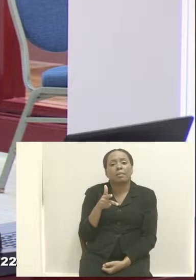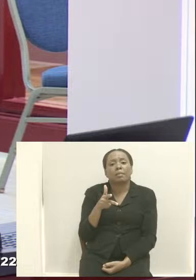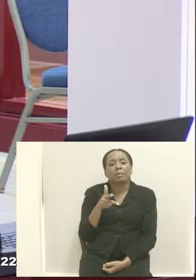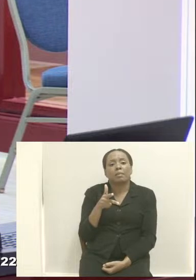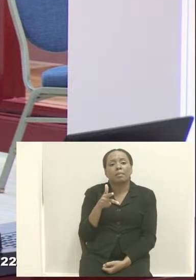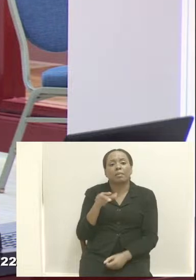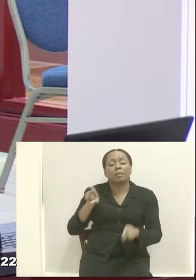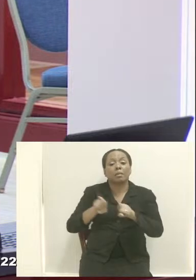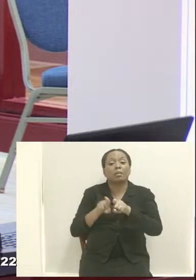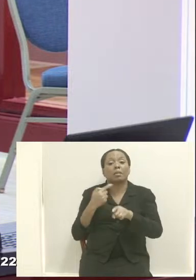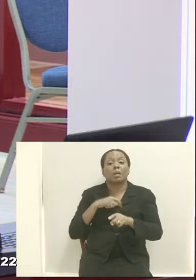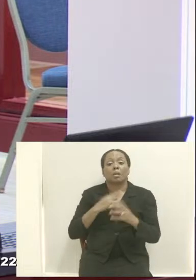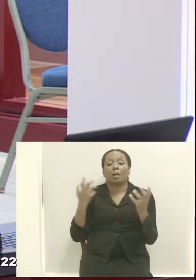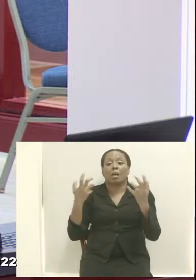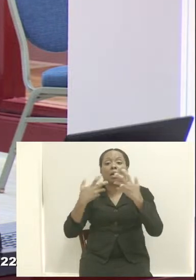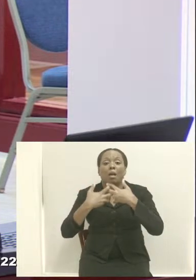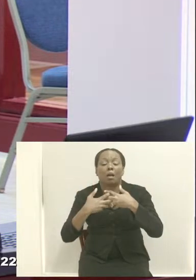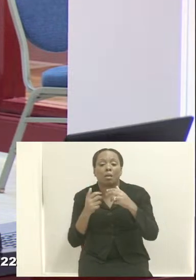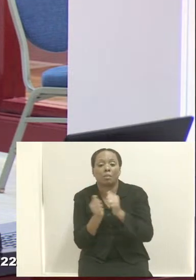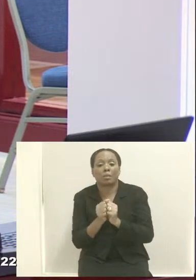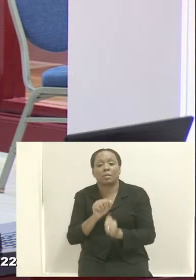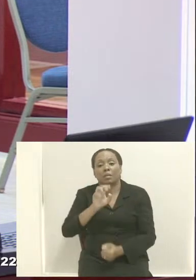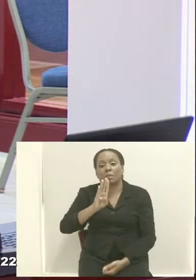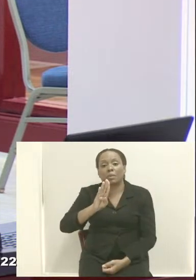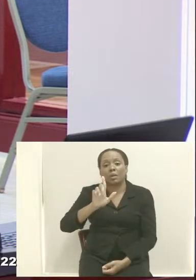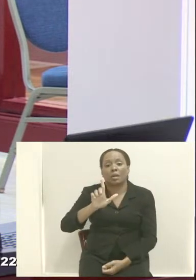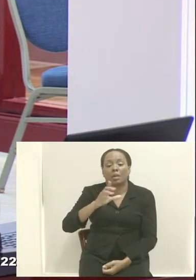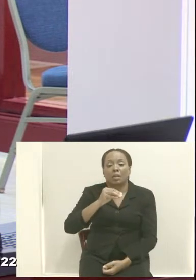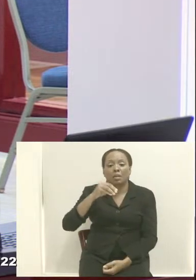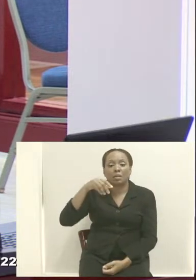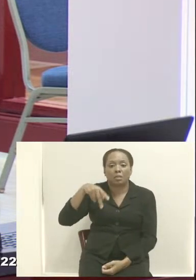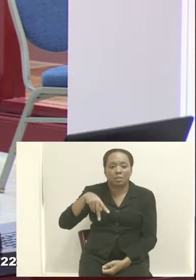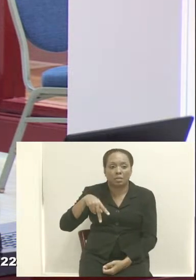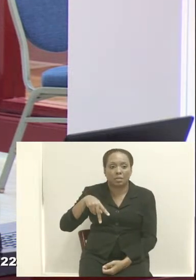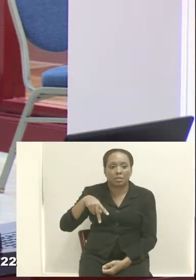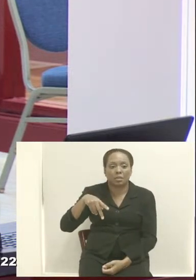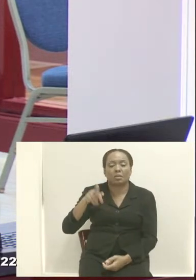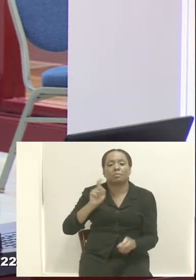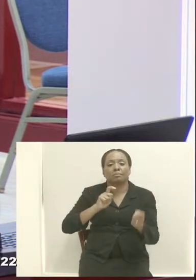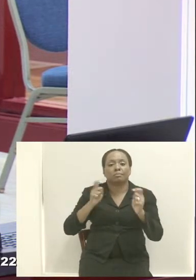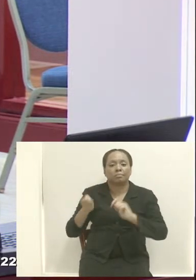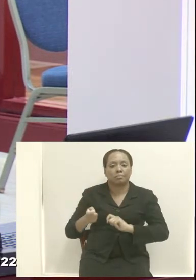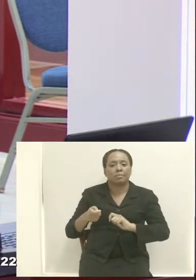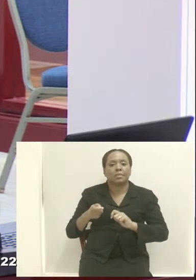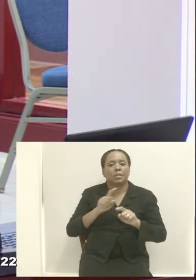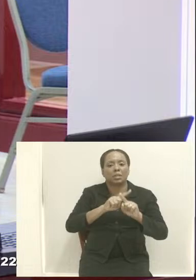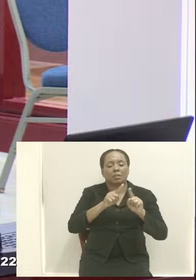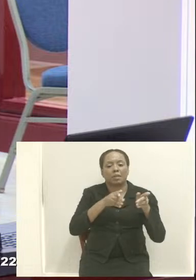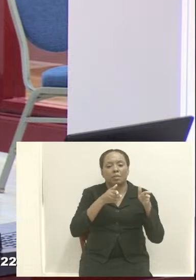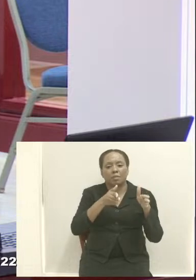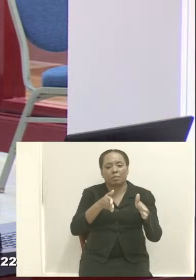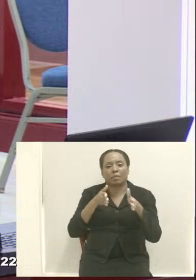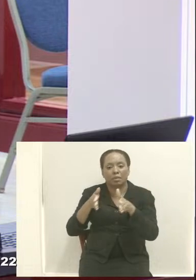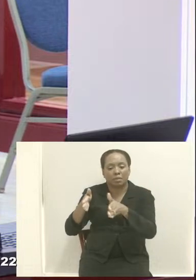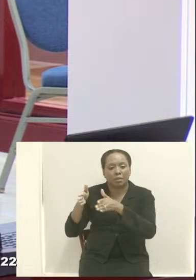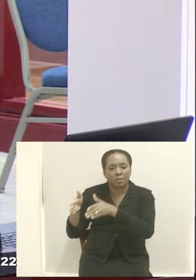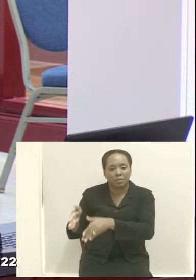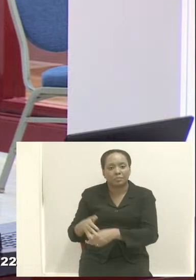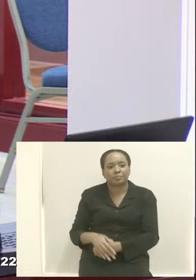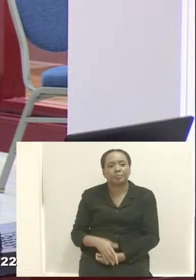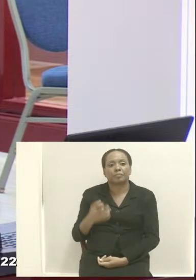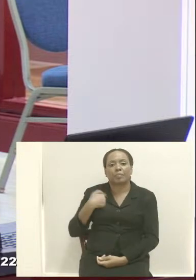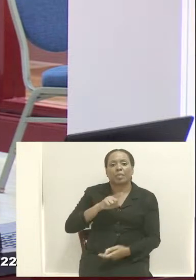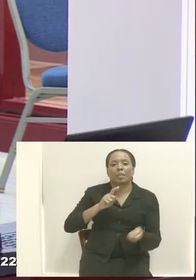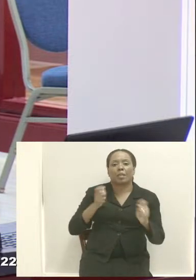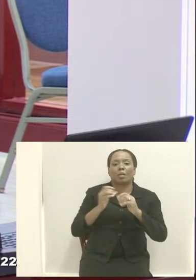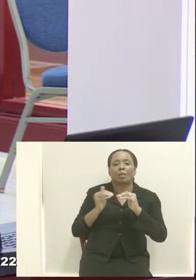the streetlights on major and minor roads. So as I indicated, we have changed out over 24,000 streetlights,